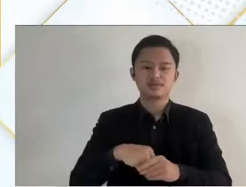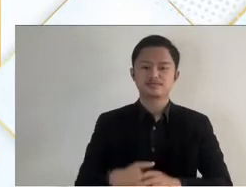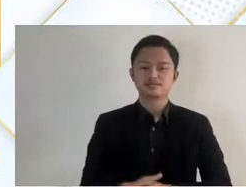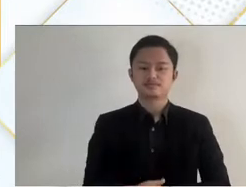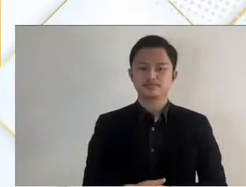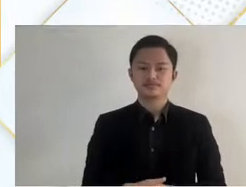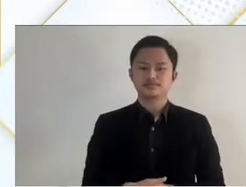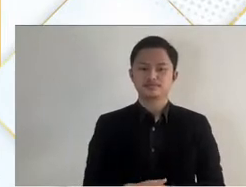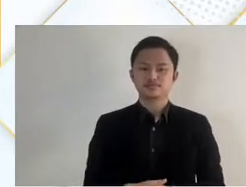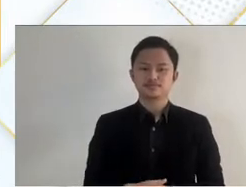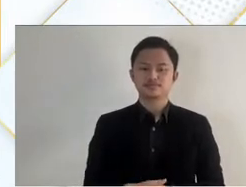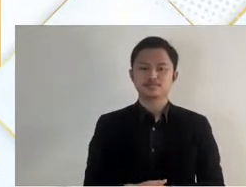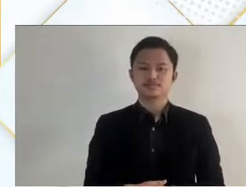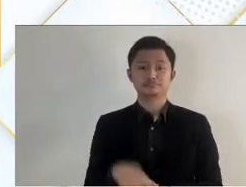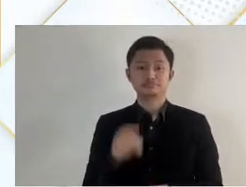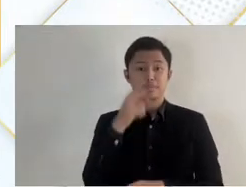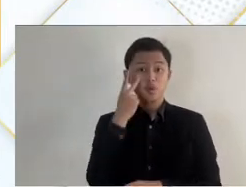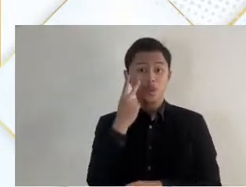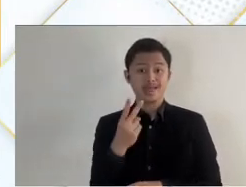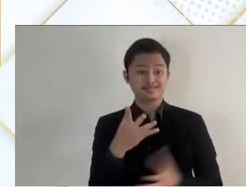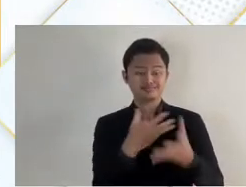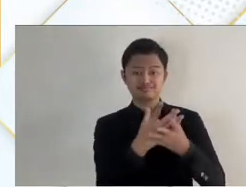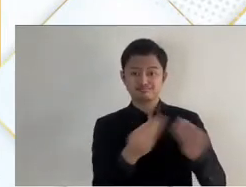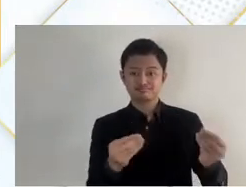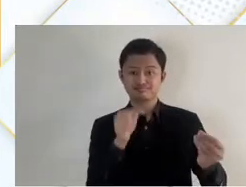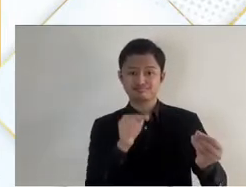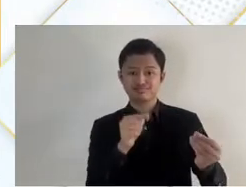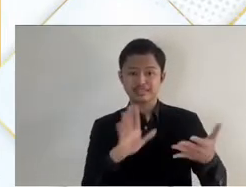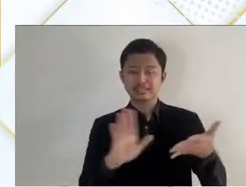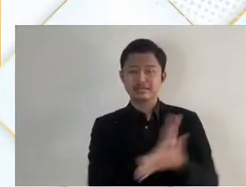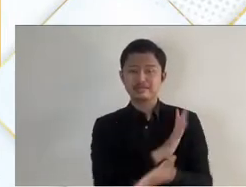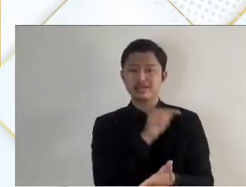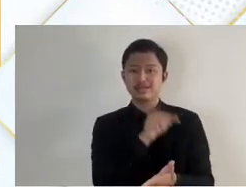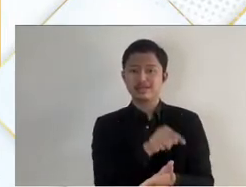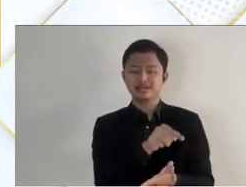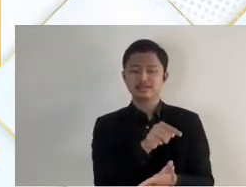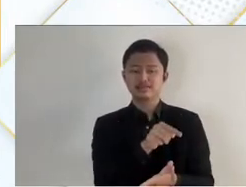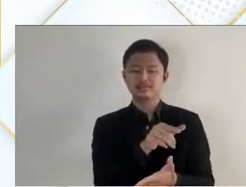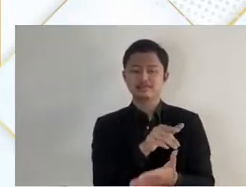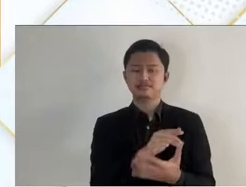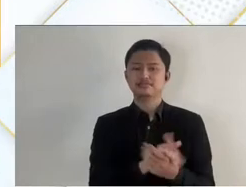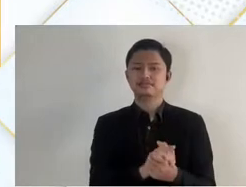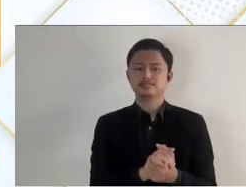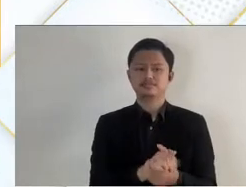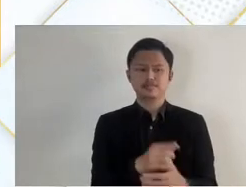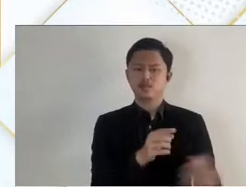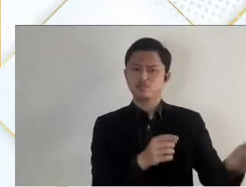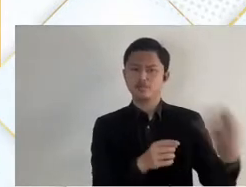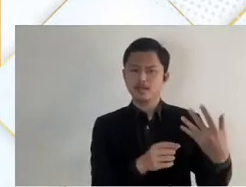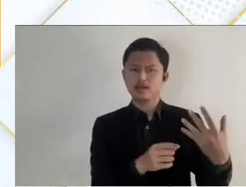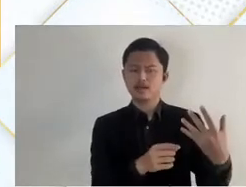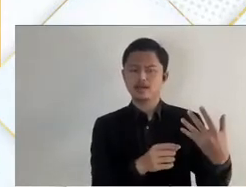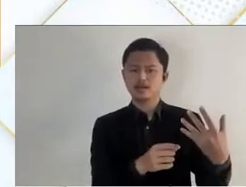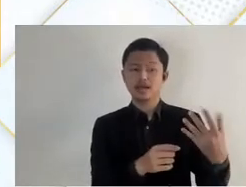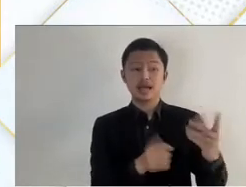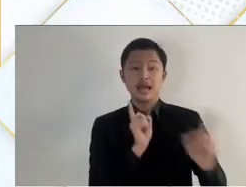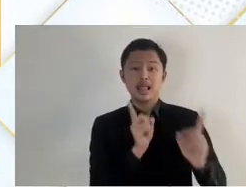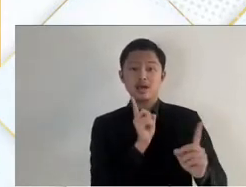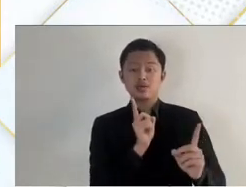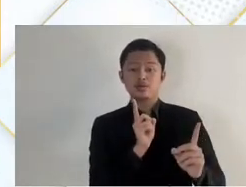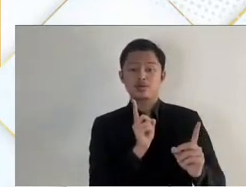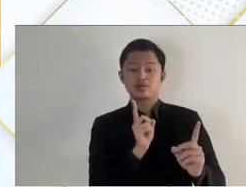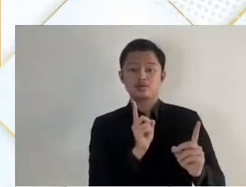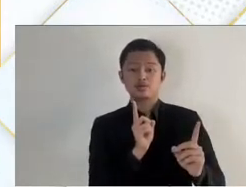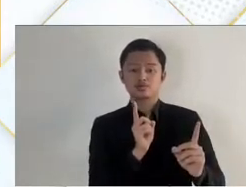If you look at that resolution on operative paragraph one, it says, if I can